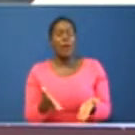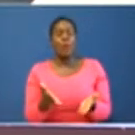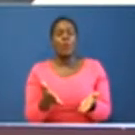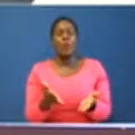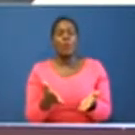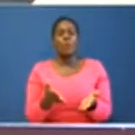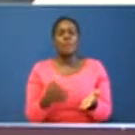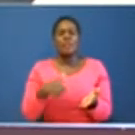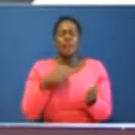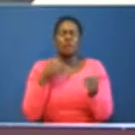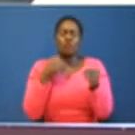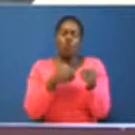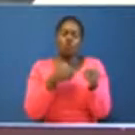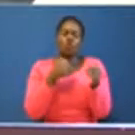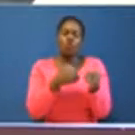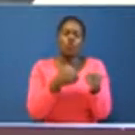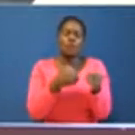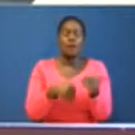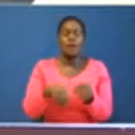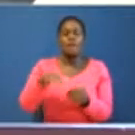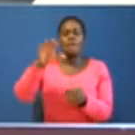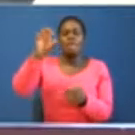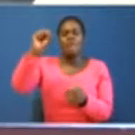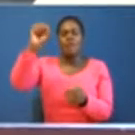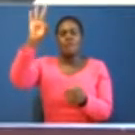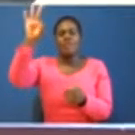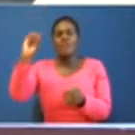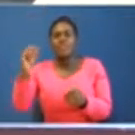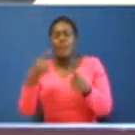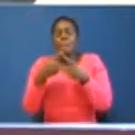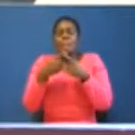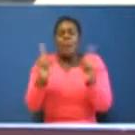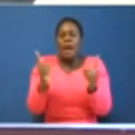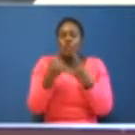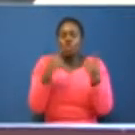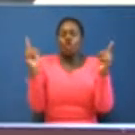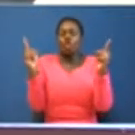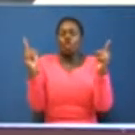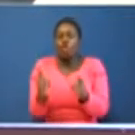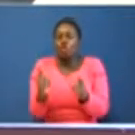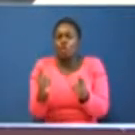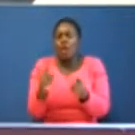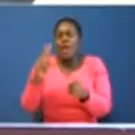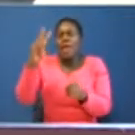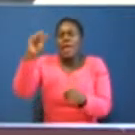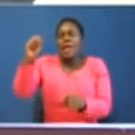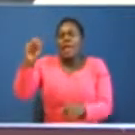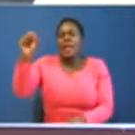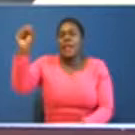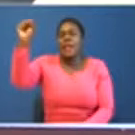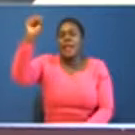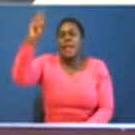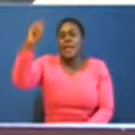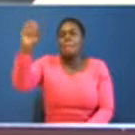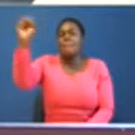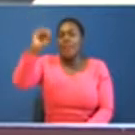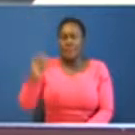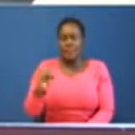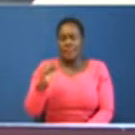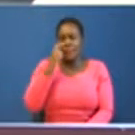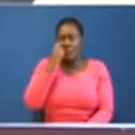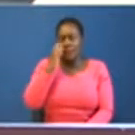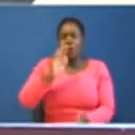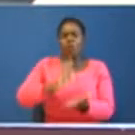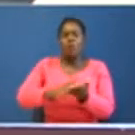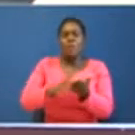as we get closer and closer to that 5 30 pm start but we were talking briefly mata's nms and of course also reflecting on some of those statements made